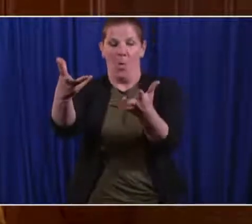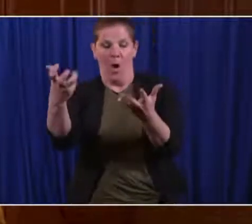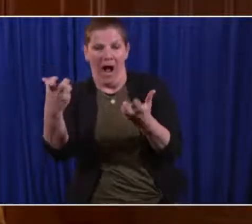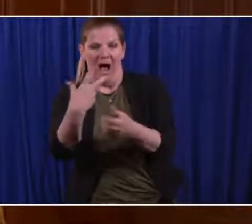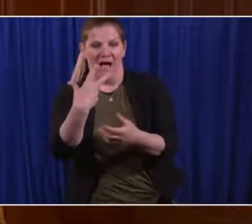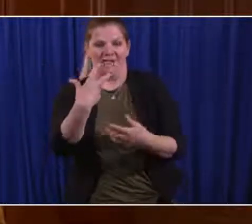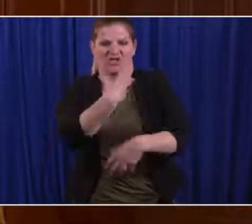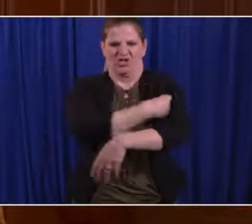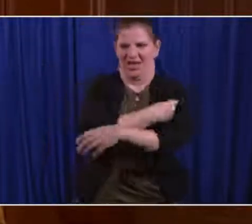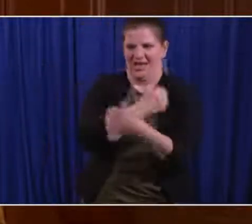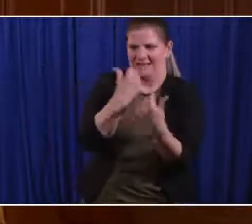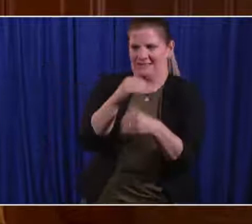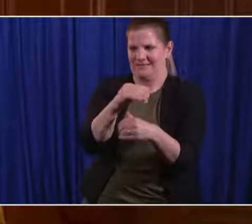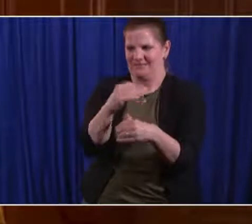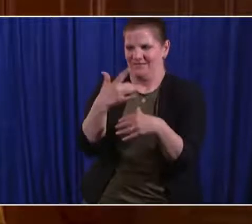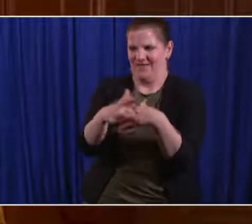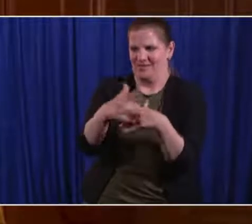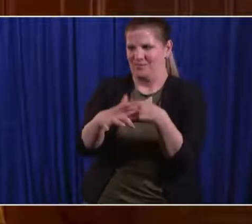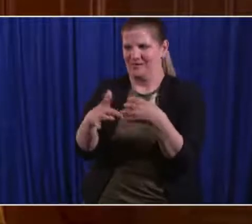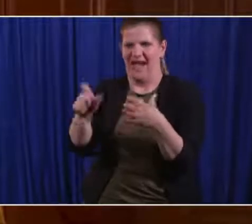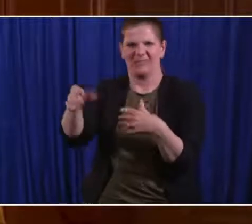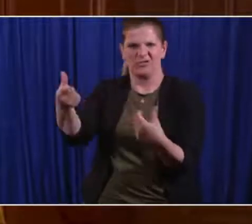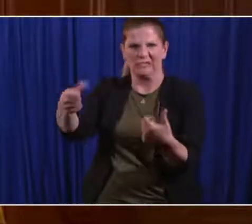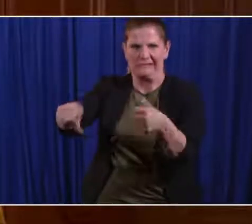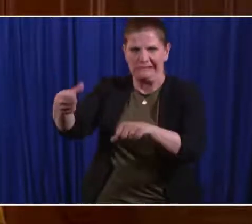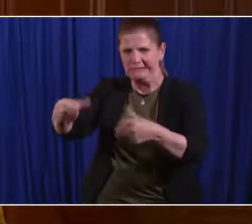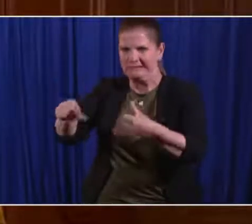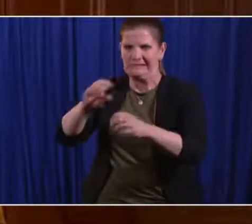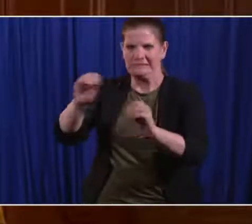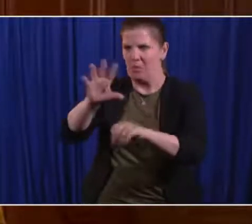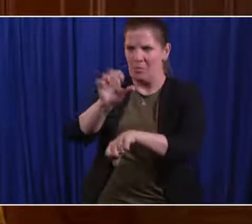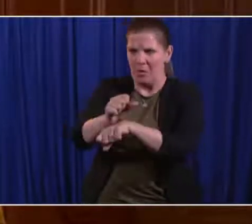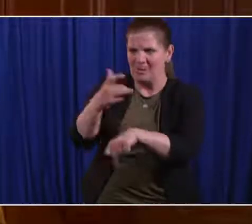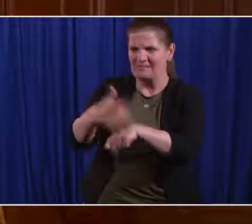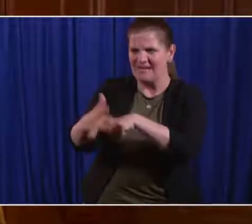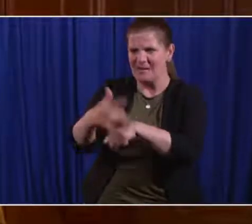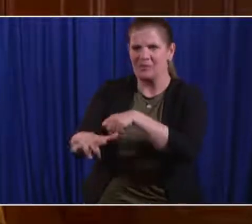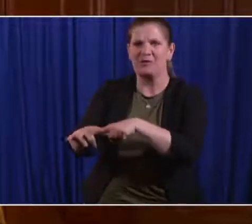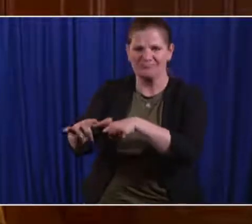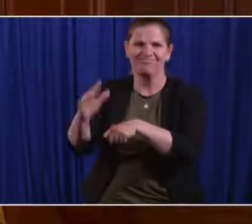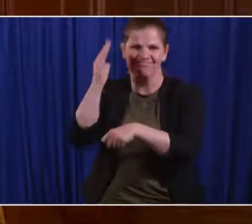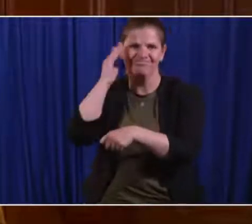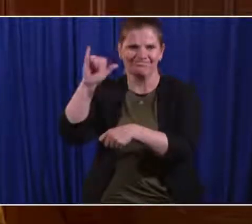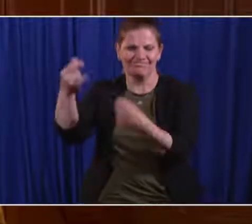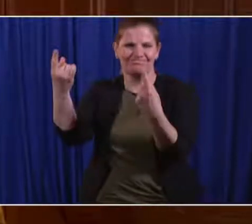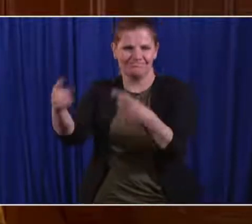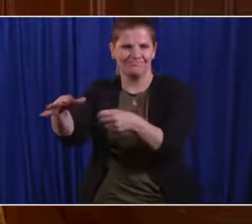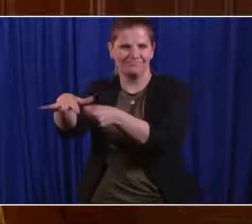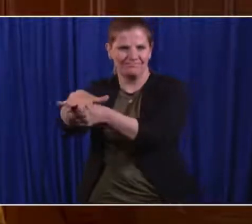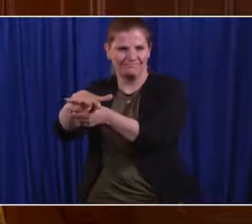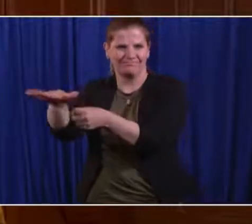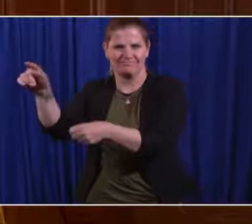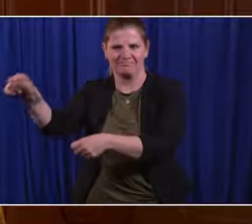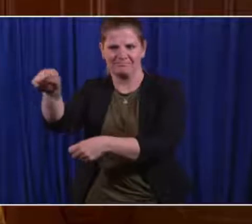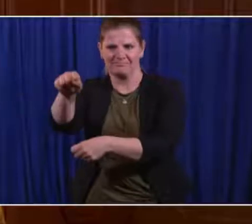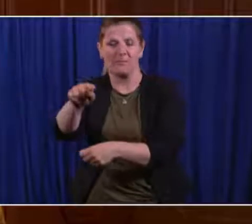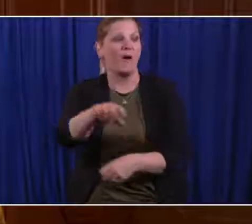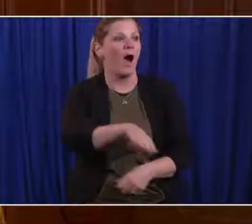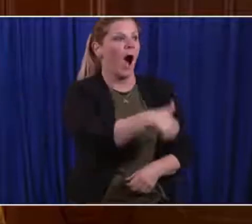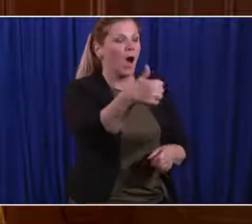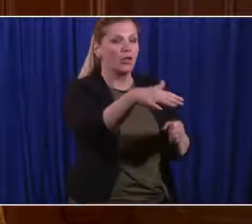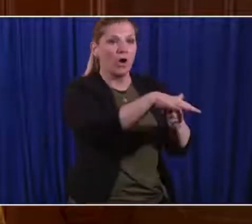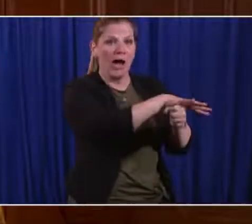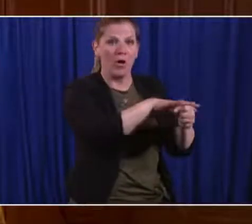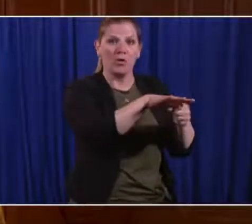shots available, more demand than there are slots where you can go in and get your shot, we do have some places